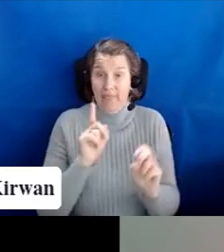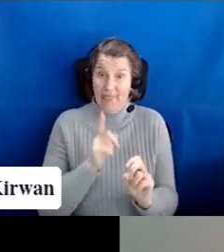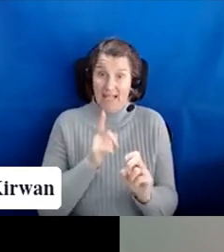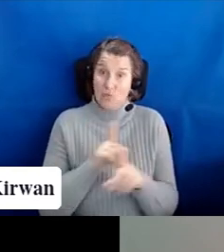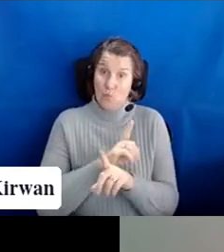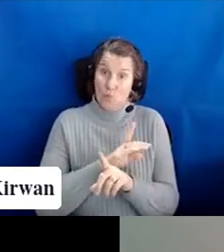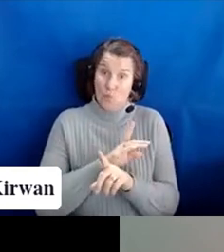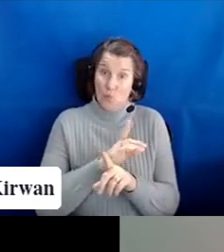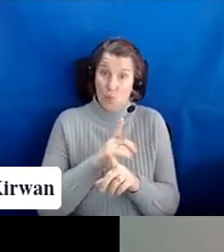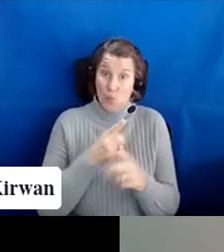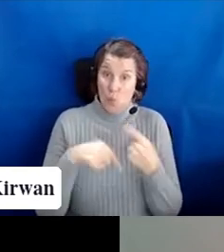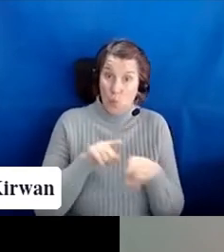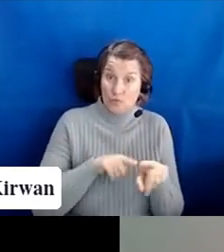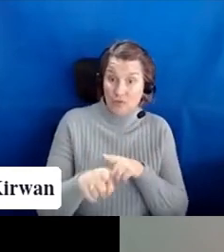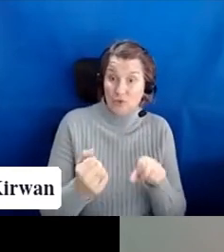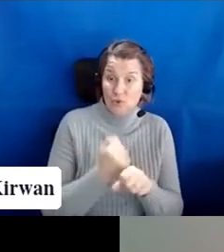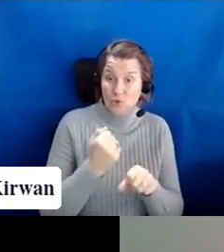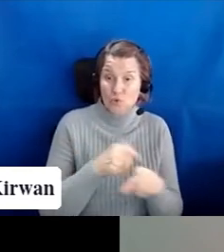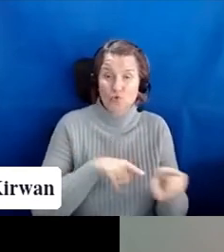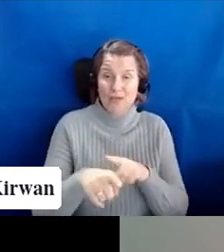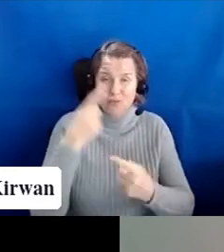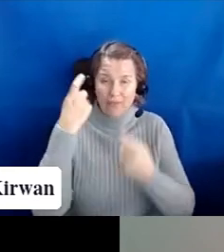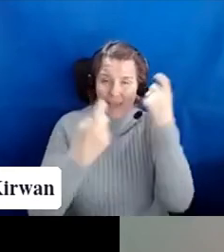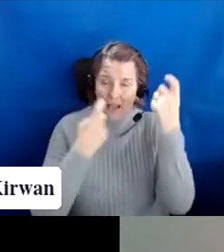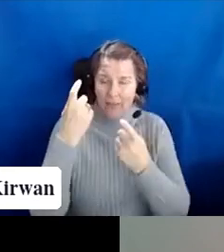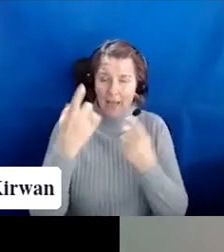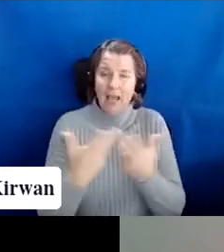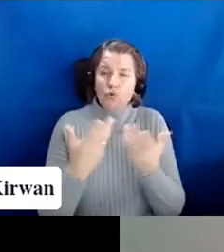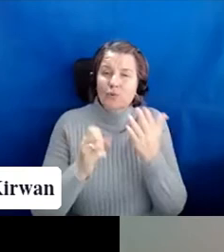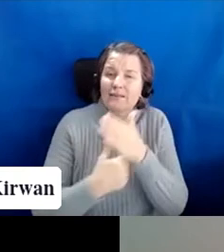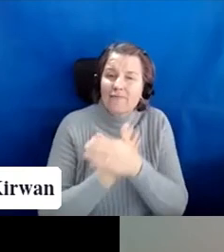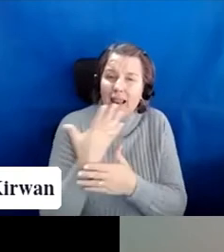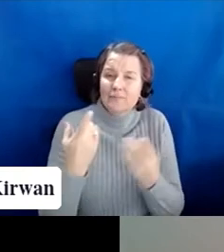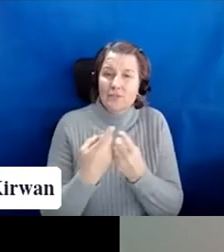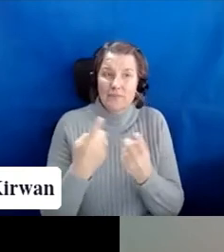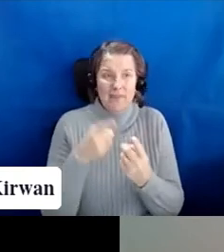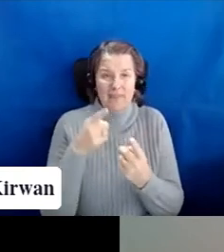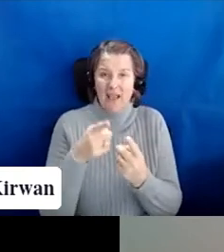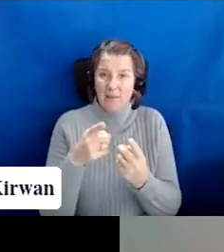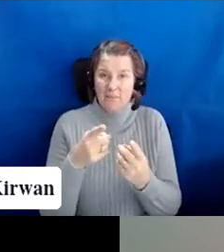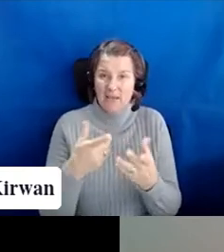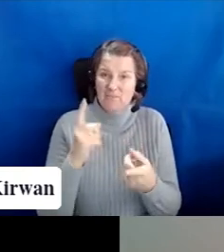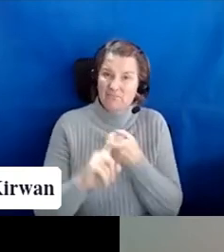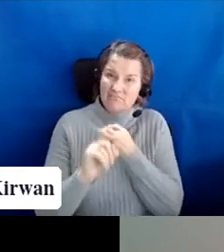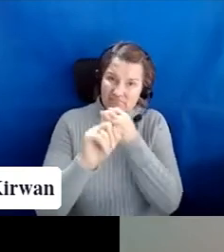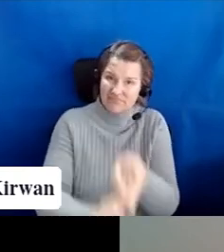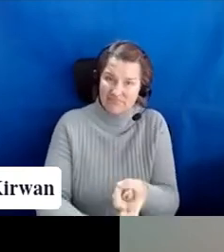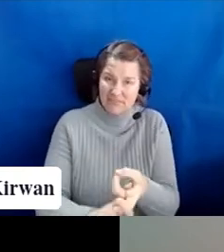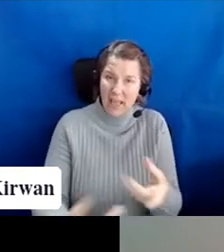tried to do with the program, is think about how do we develop something that transfers to being part of what businesses